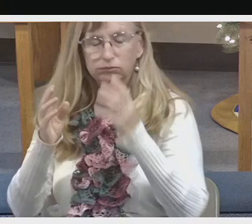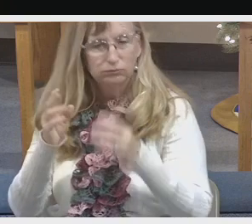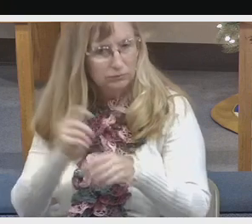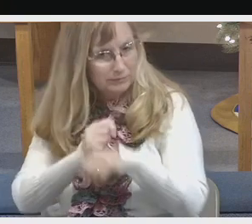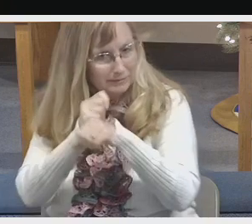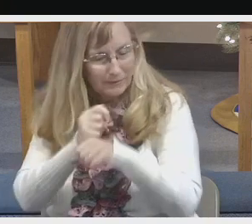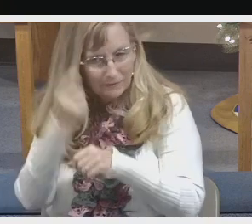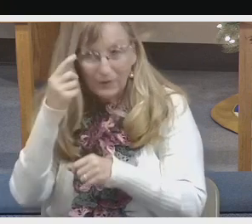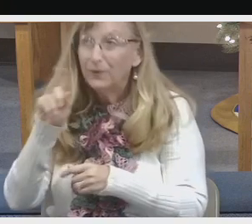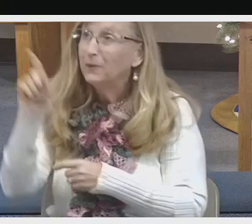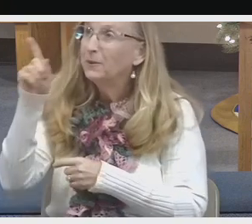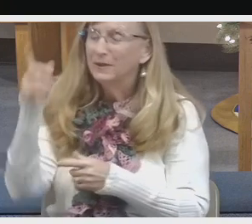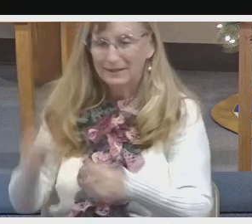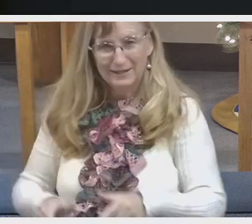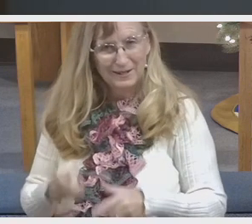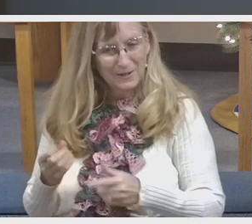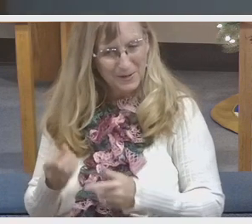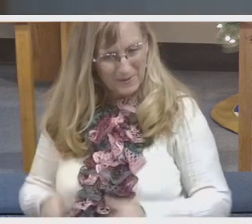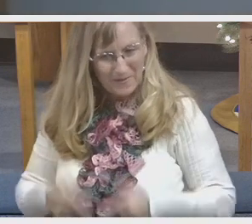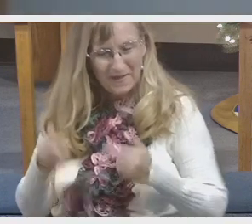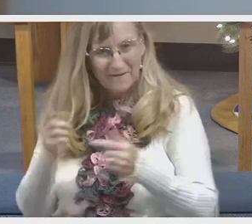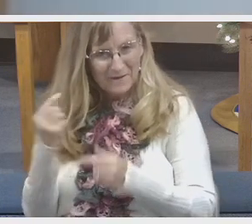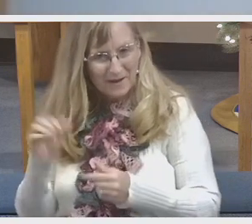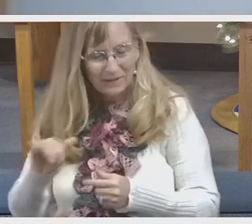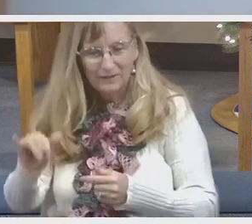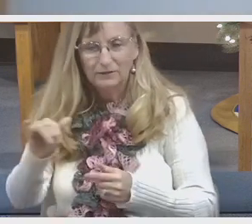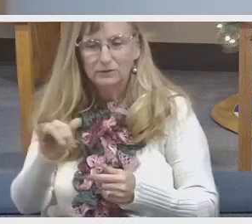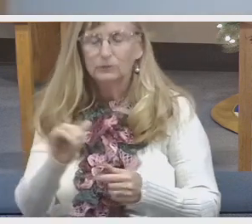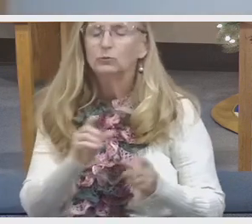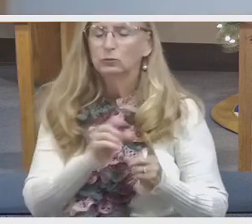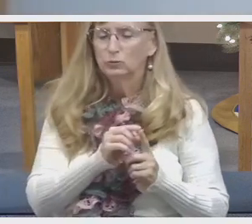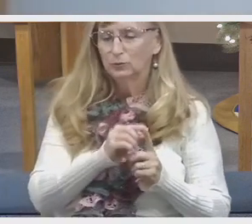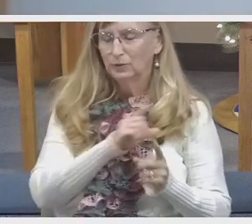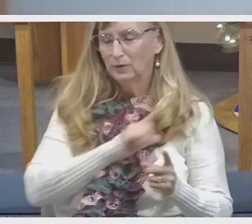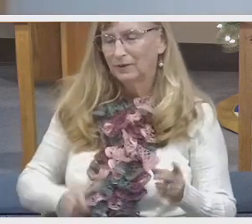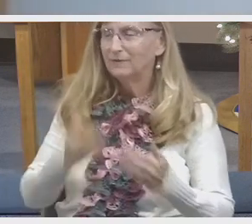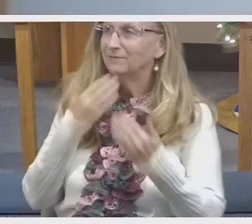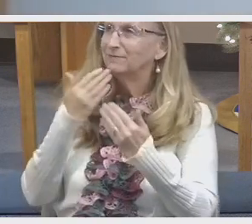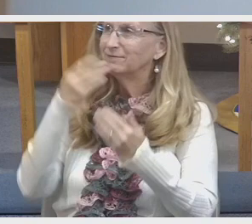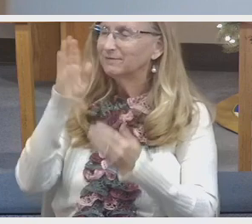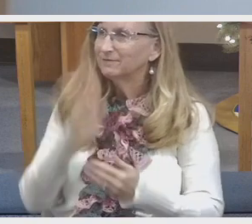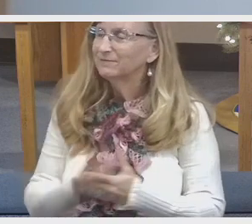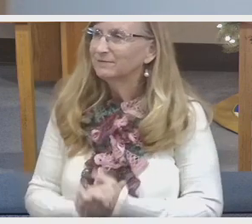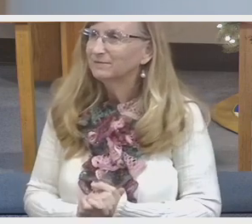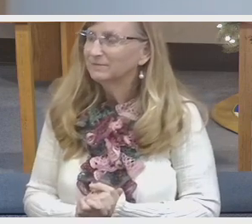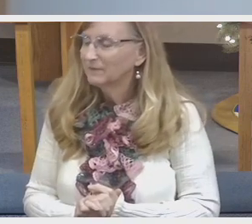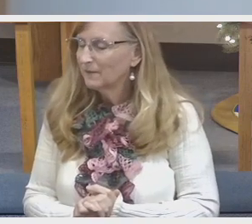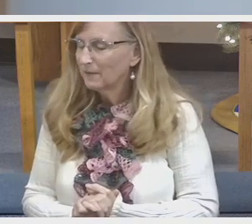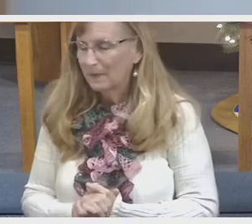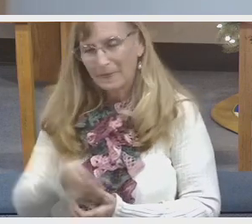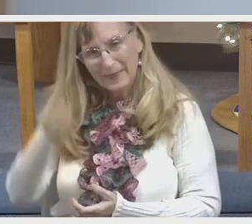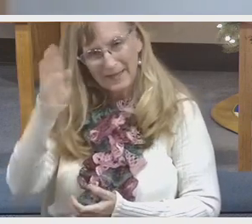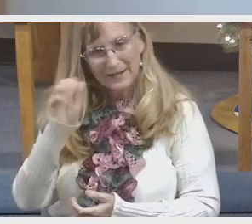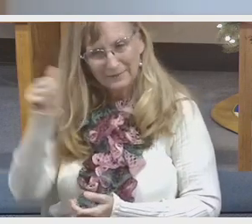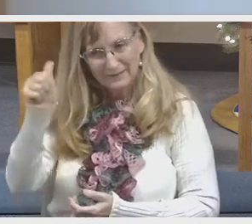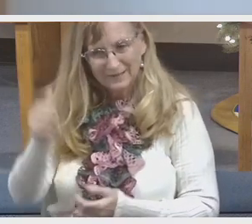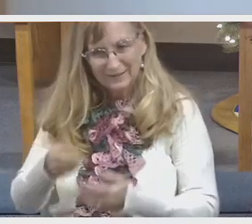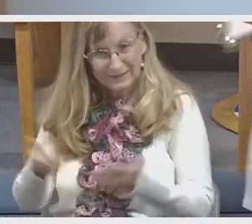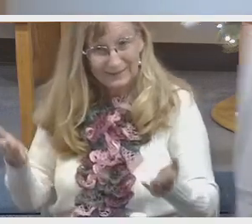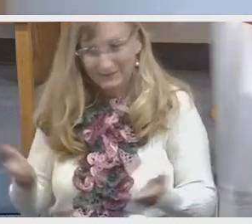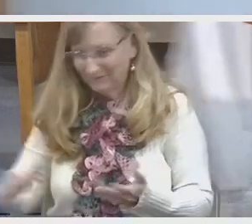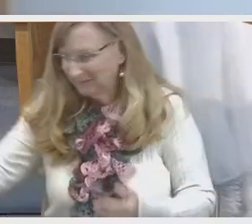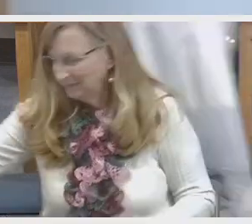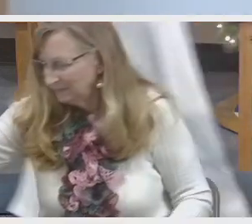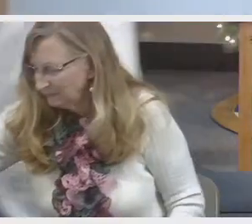forever." The word of the Lord. Thanks be to God. We sing, God Himself is present.